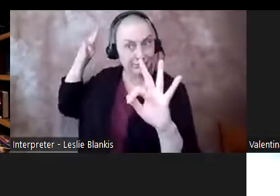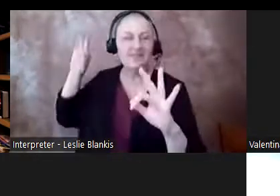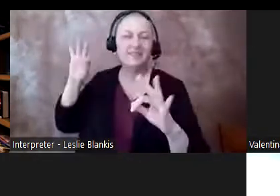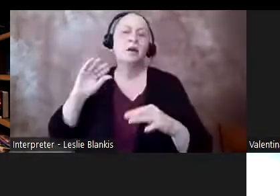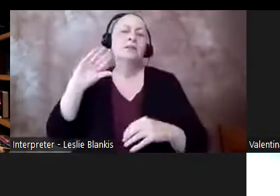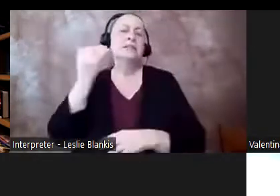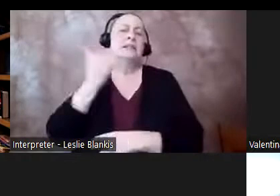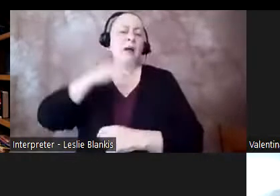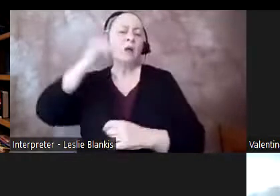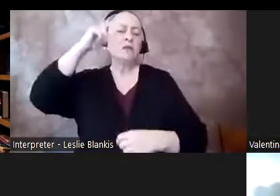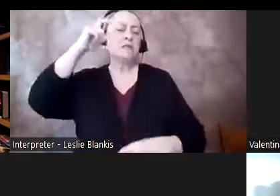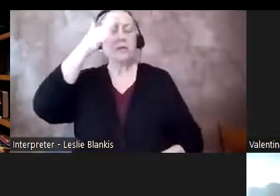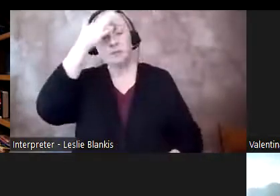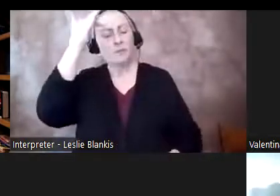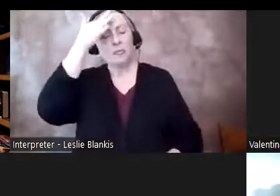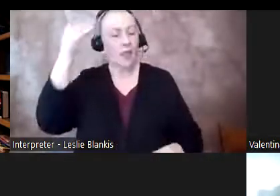wisdom.